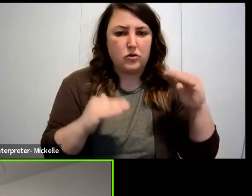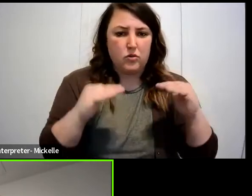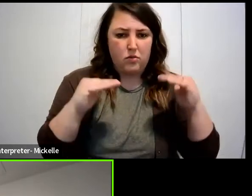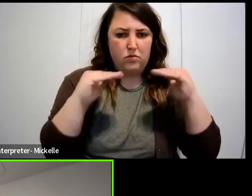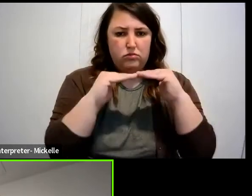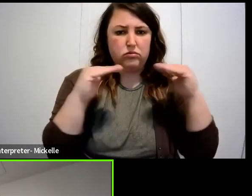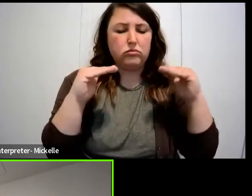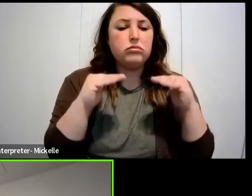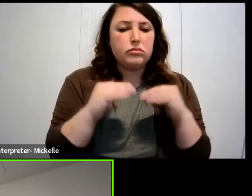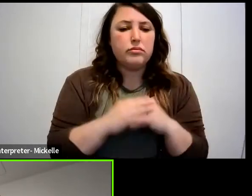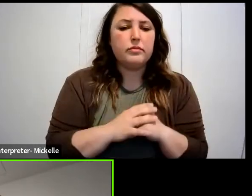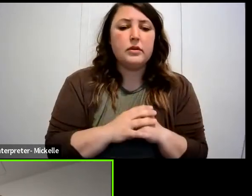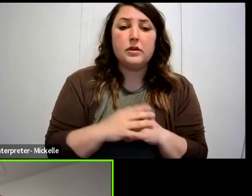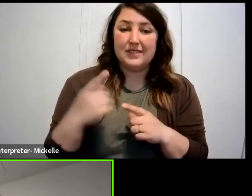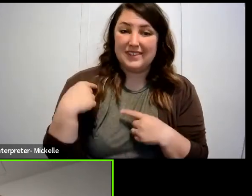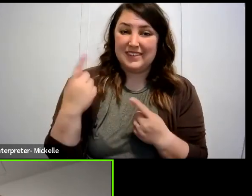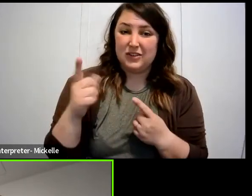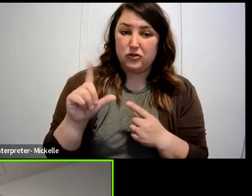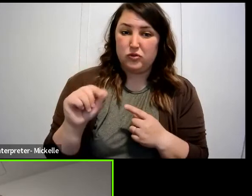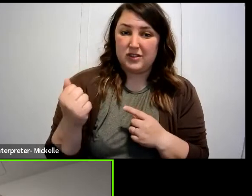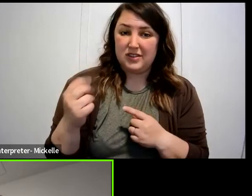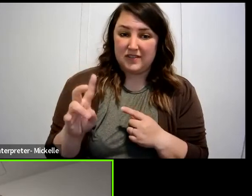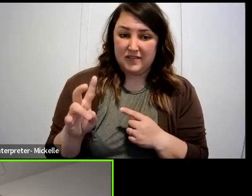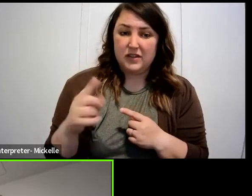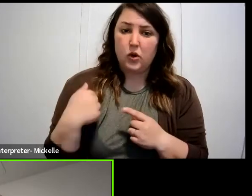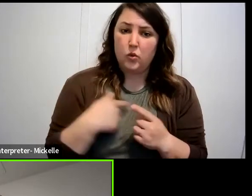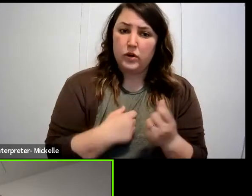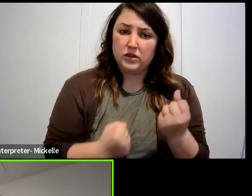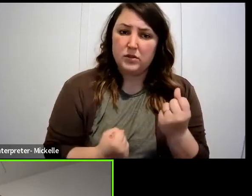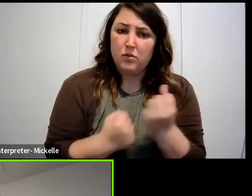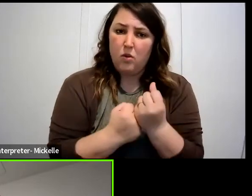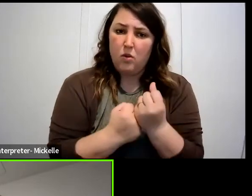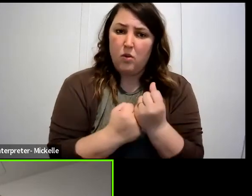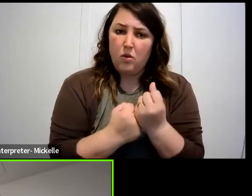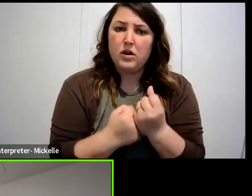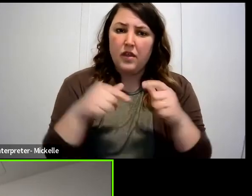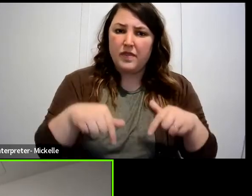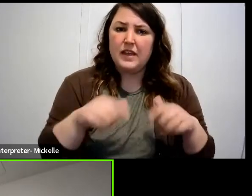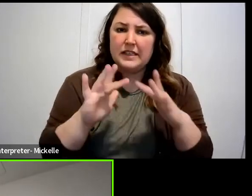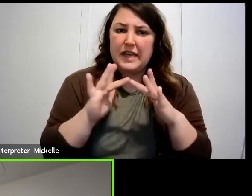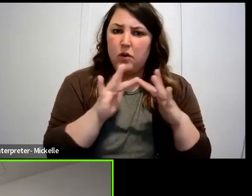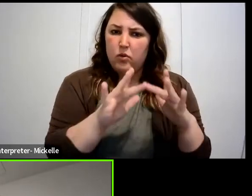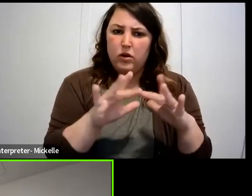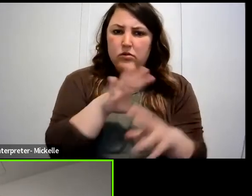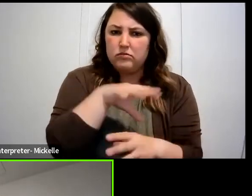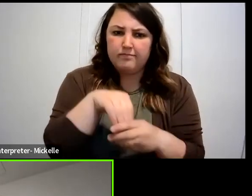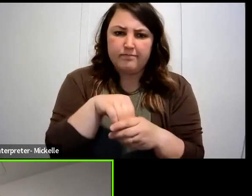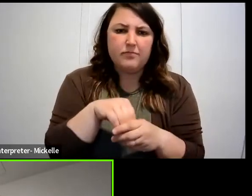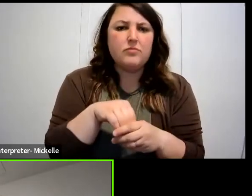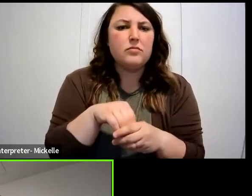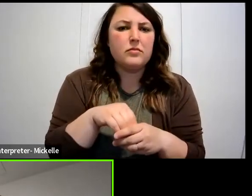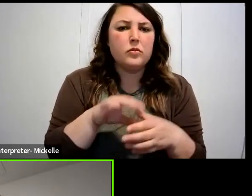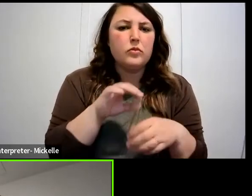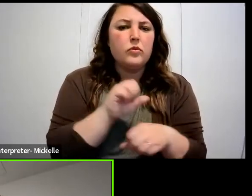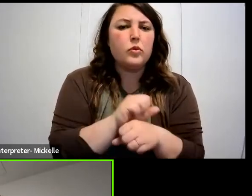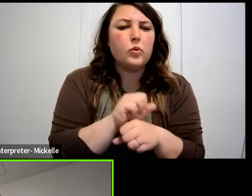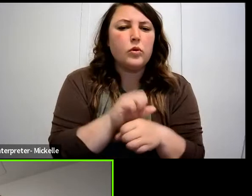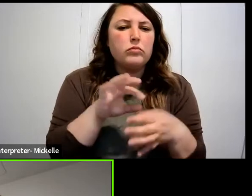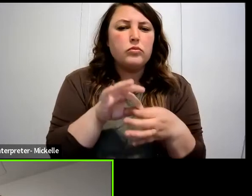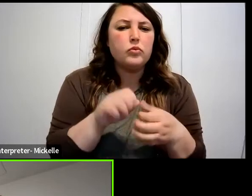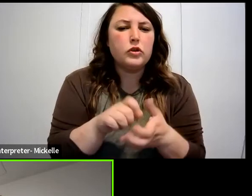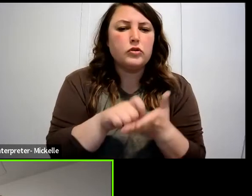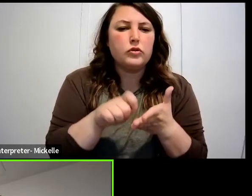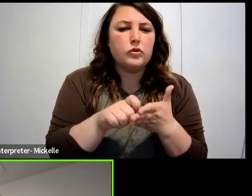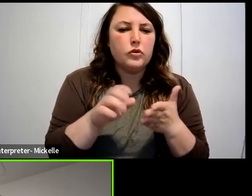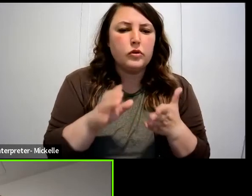2017 supported the global network of women peace builders in their work with journalists. As part of this